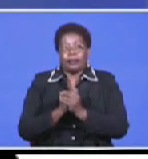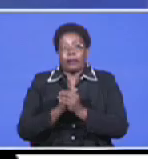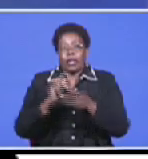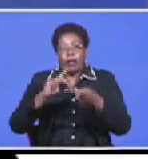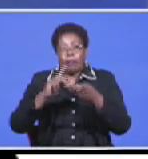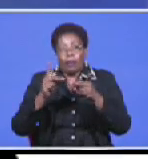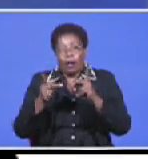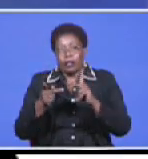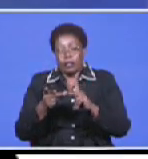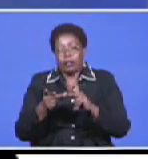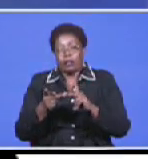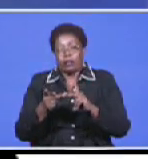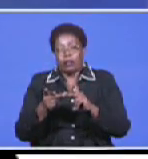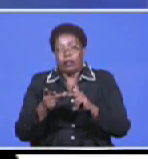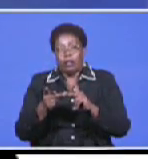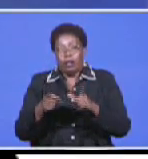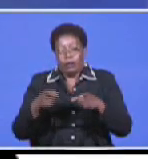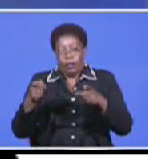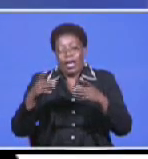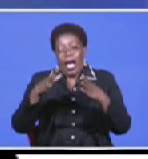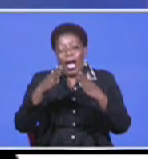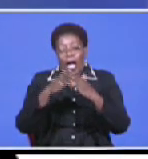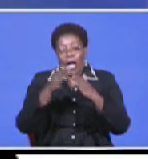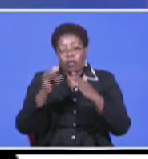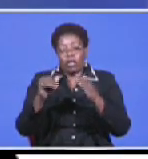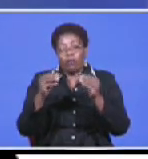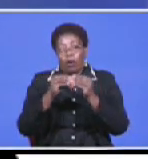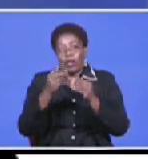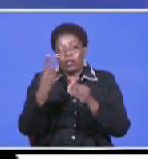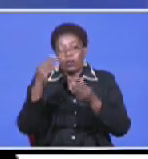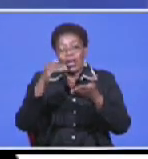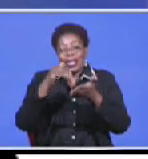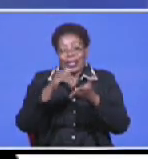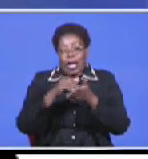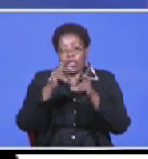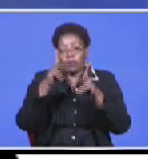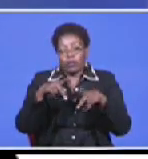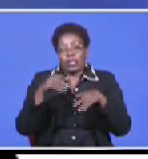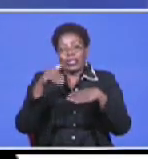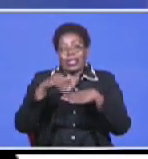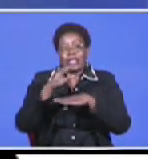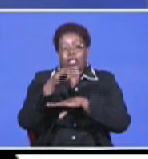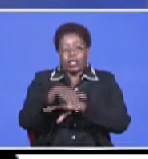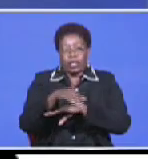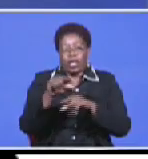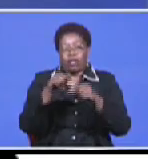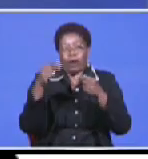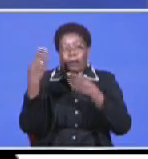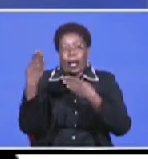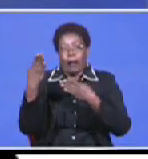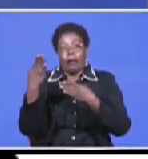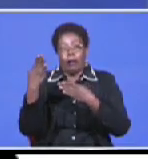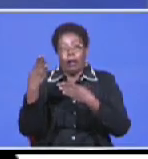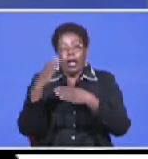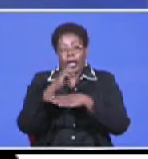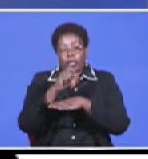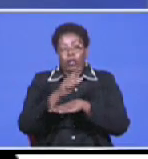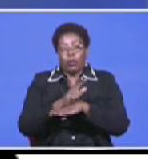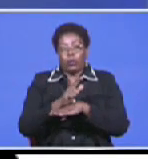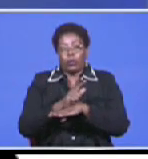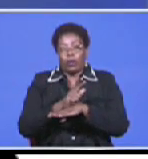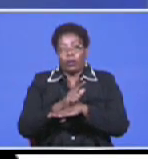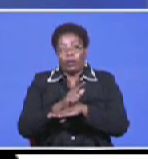were initially charged with housing more than 2,000 persons in shelters in New Providence, Grand Bahama, Abaco, Eleuthera, and